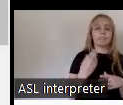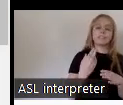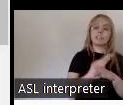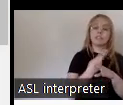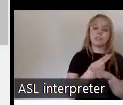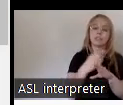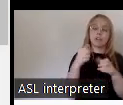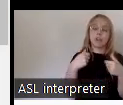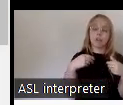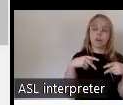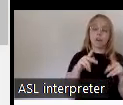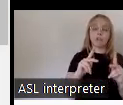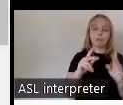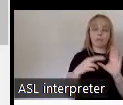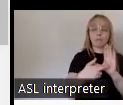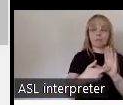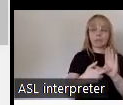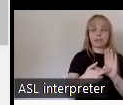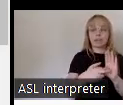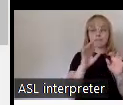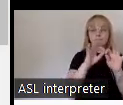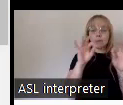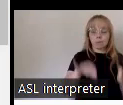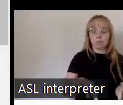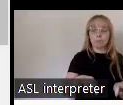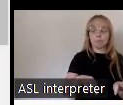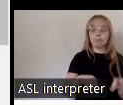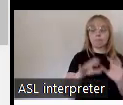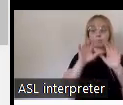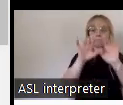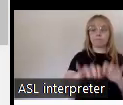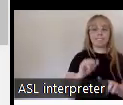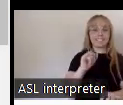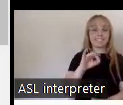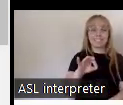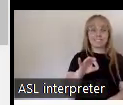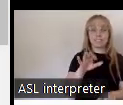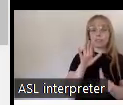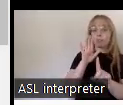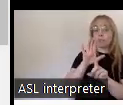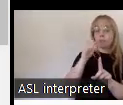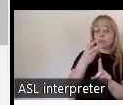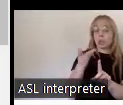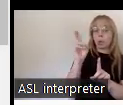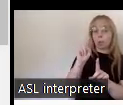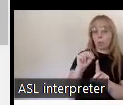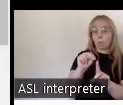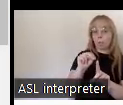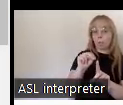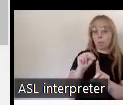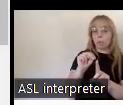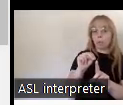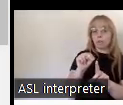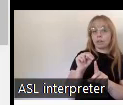representative form can I put this in here. If you indicate that you are the authorized representative and that form has not